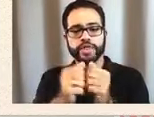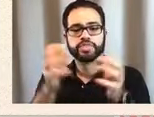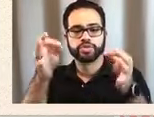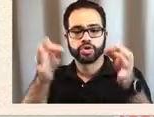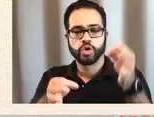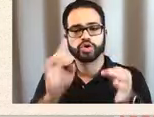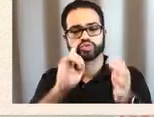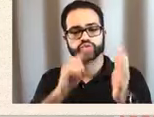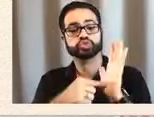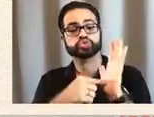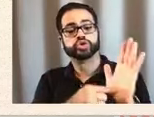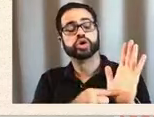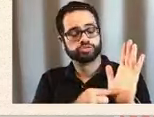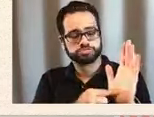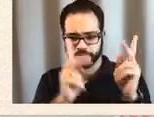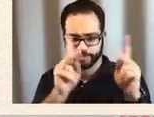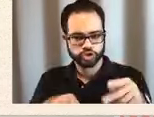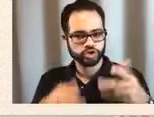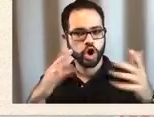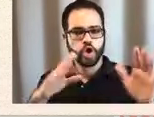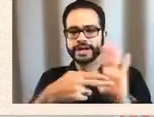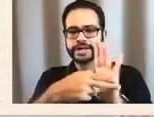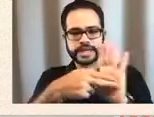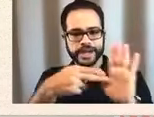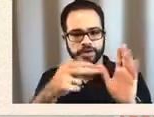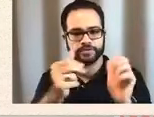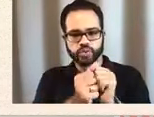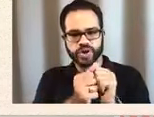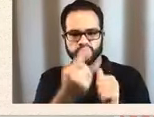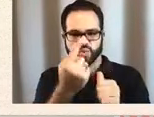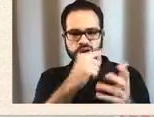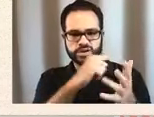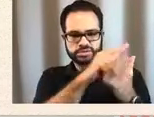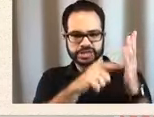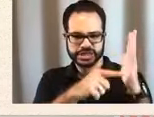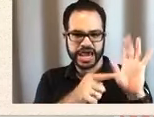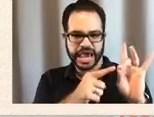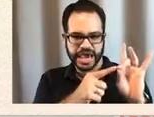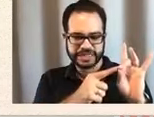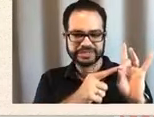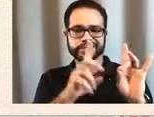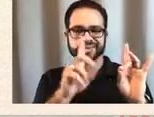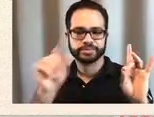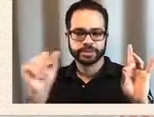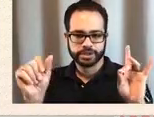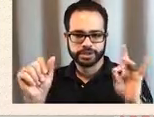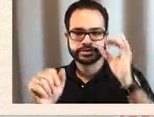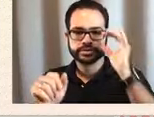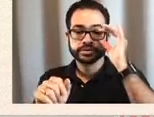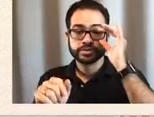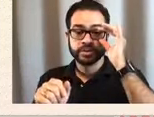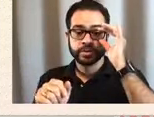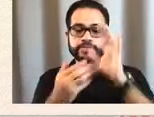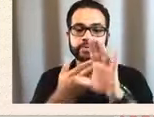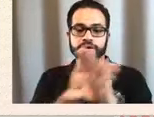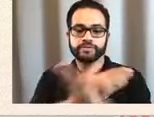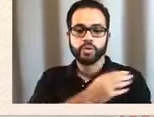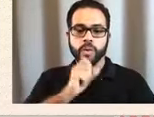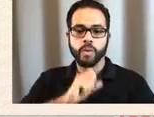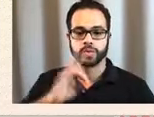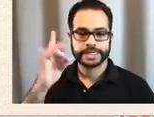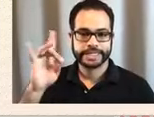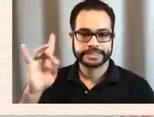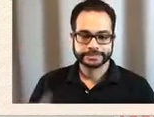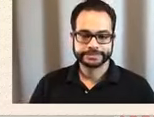fact diagnosed with one of the statutorily defined developmental disabilities prior to their 18th birthday. So